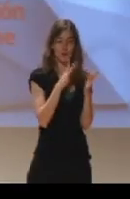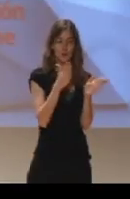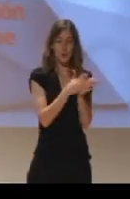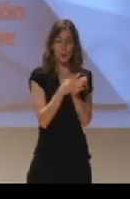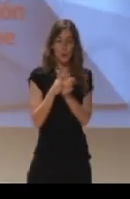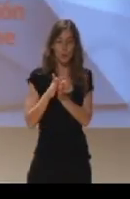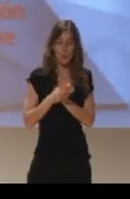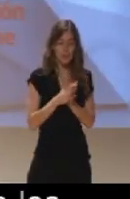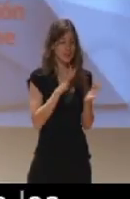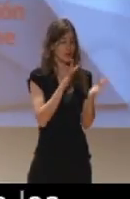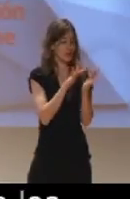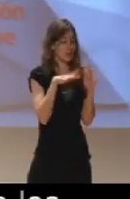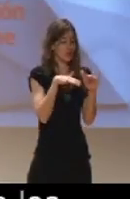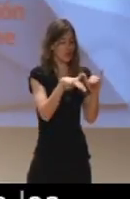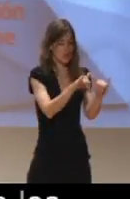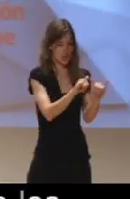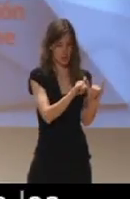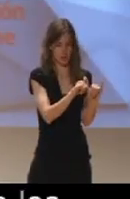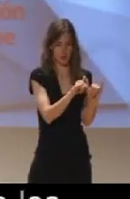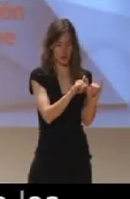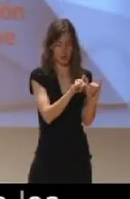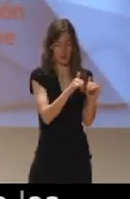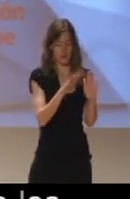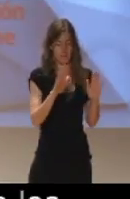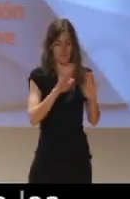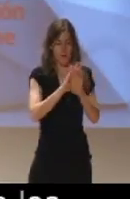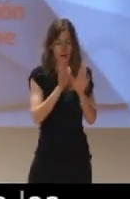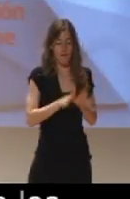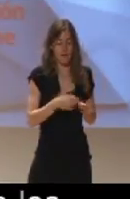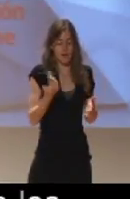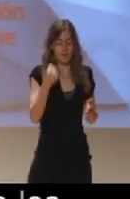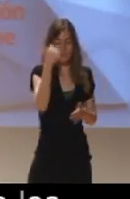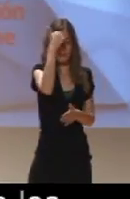eventually got depressed because he didn't have any contact with his fellow students, and he dropped